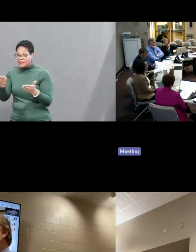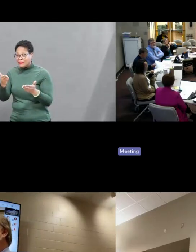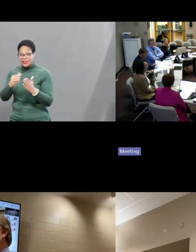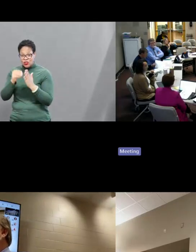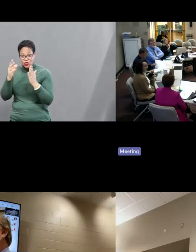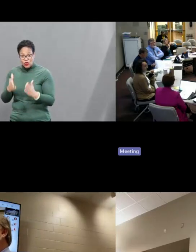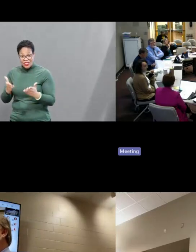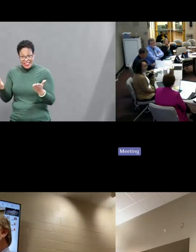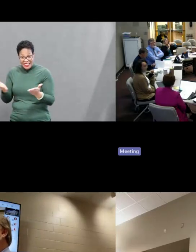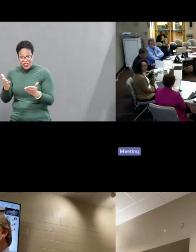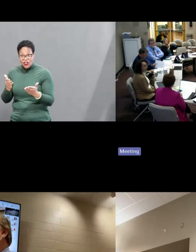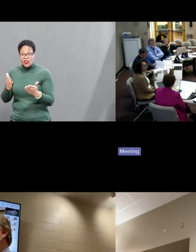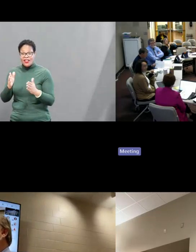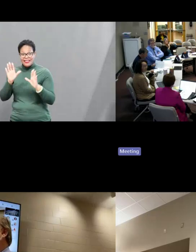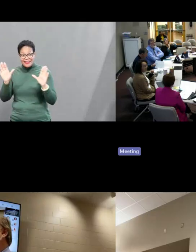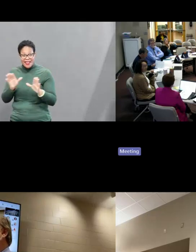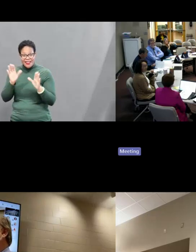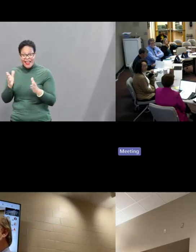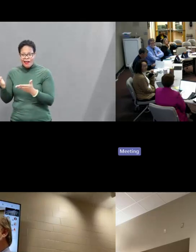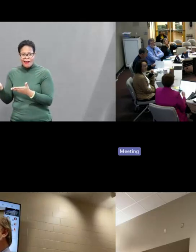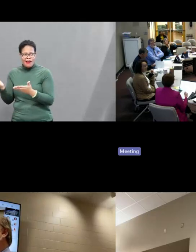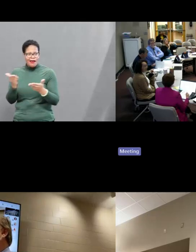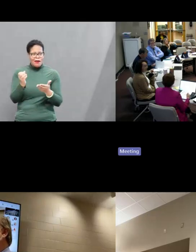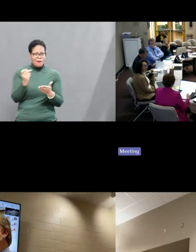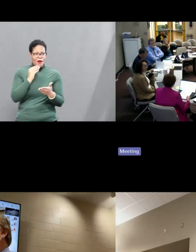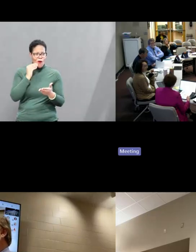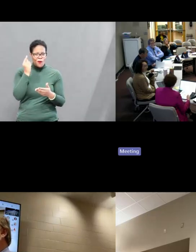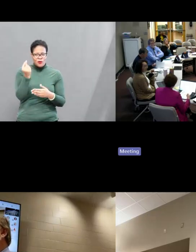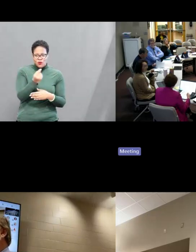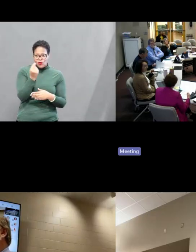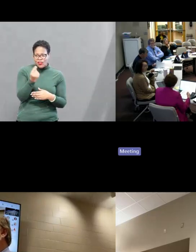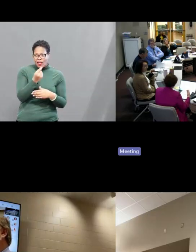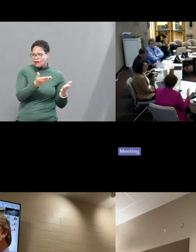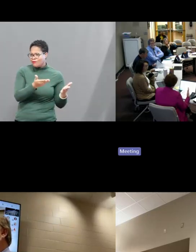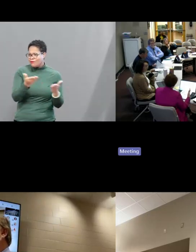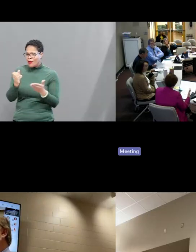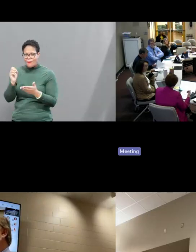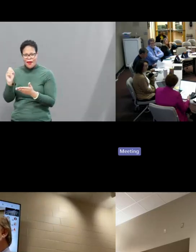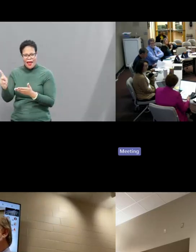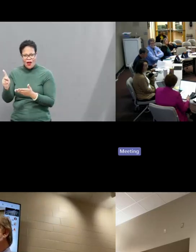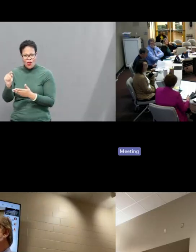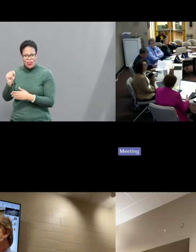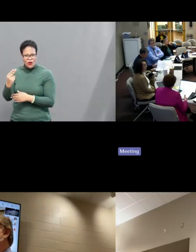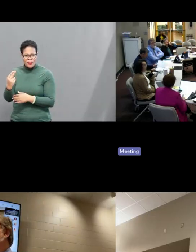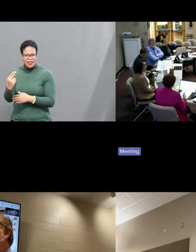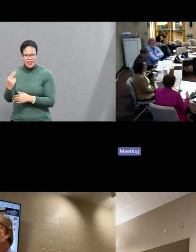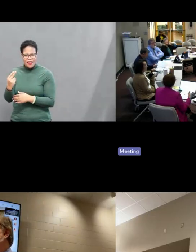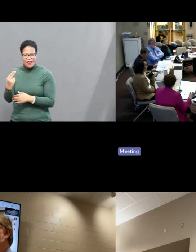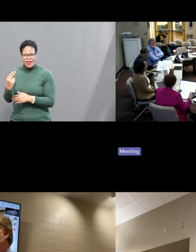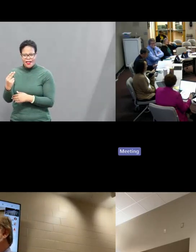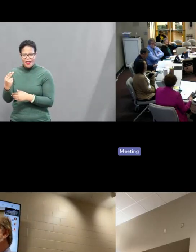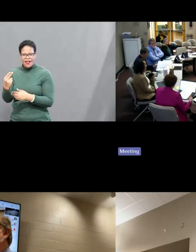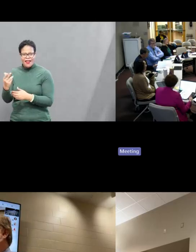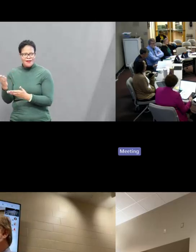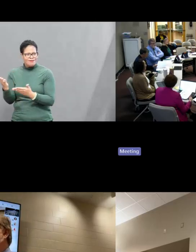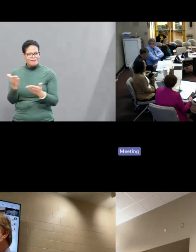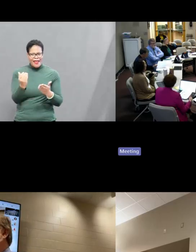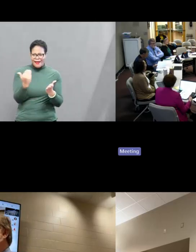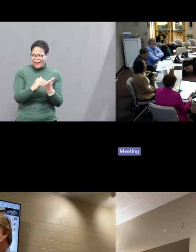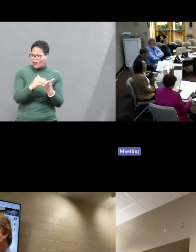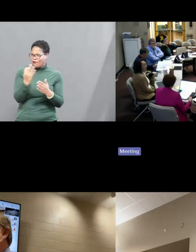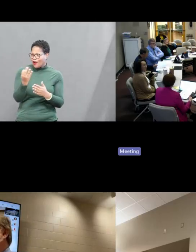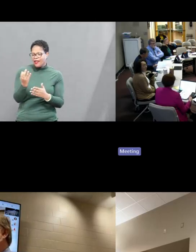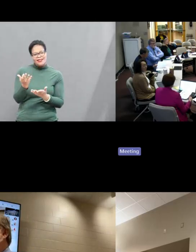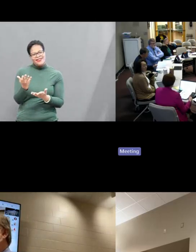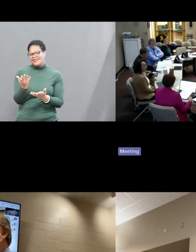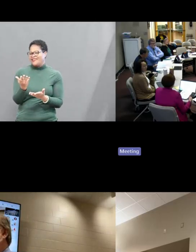on Sunday, taking them home on Tuesday, bringing them back on Thursday, and bringing them home on